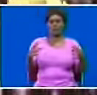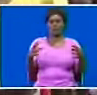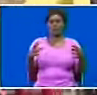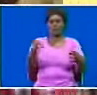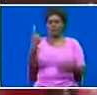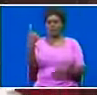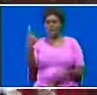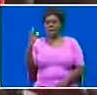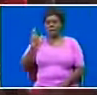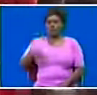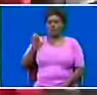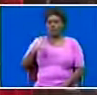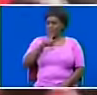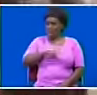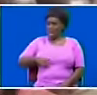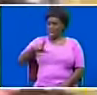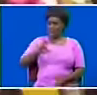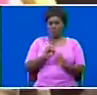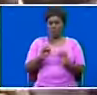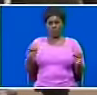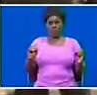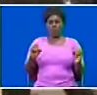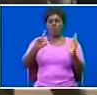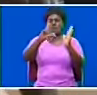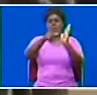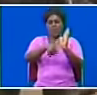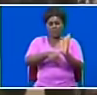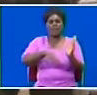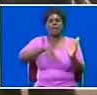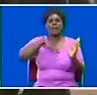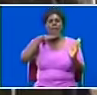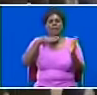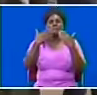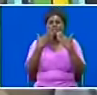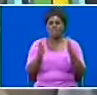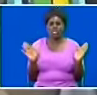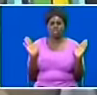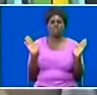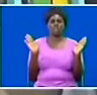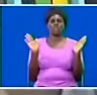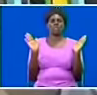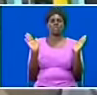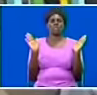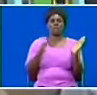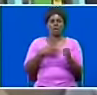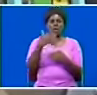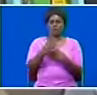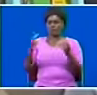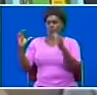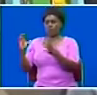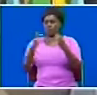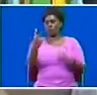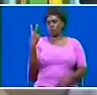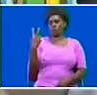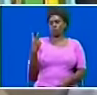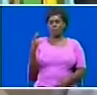one businesswoman was not so lucky. She later succumbed to bullet wounds. Baada ya vikundi